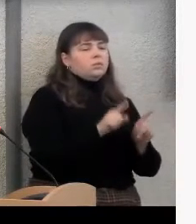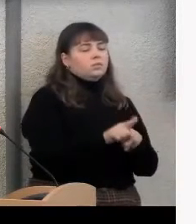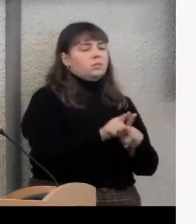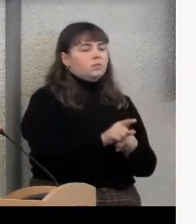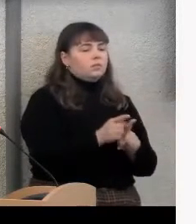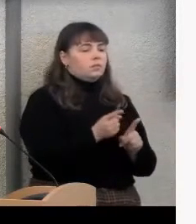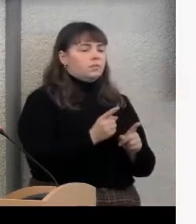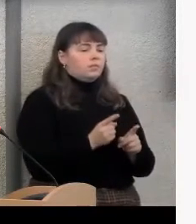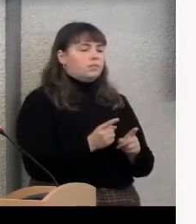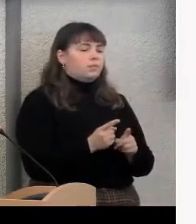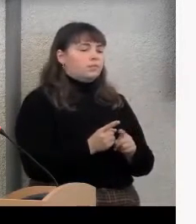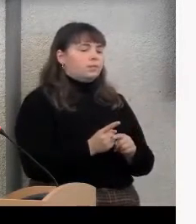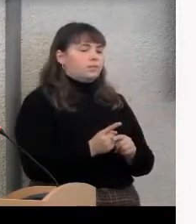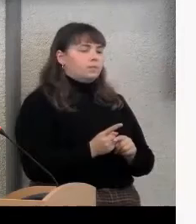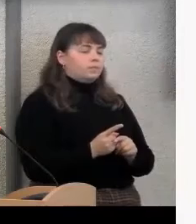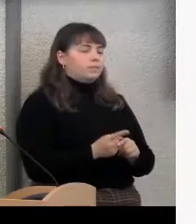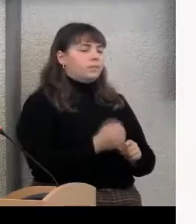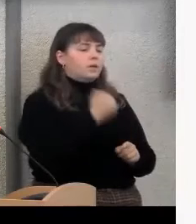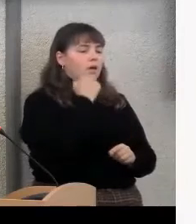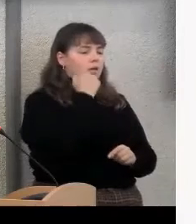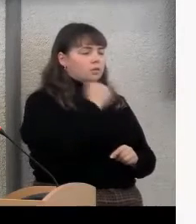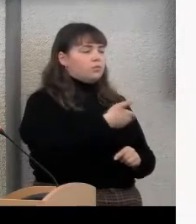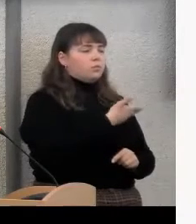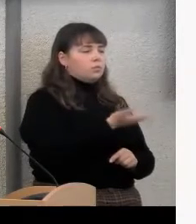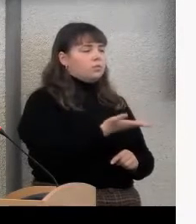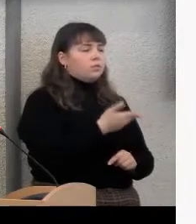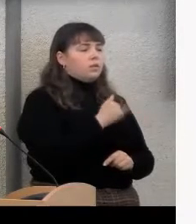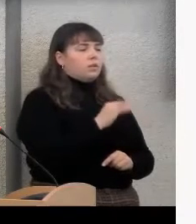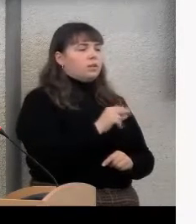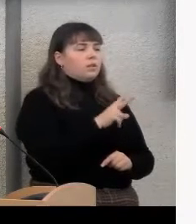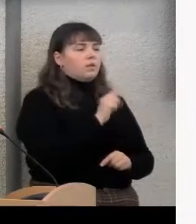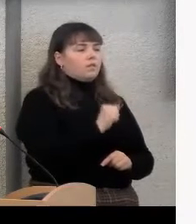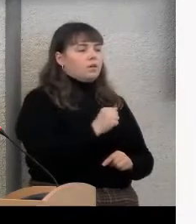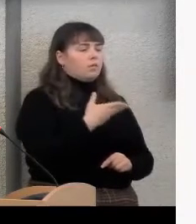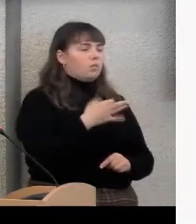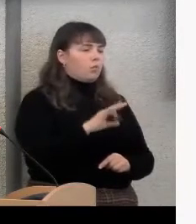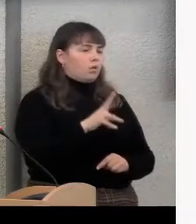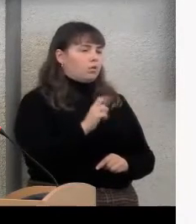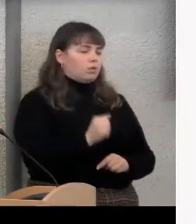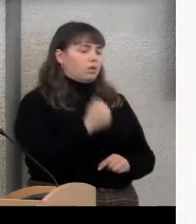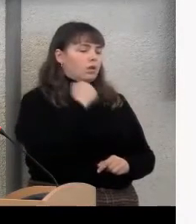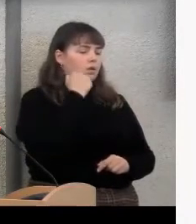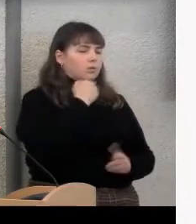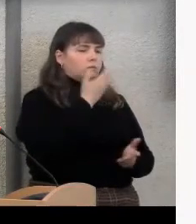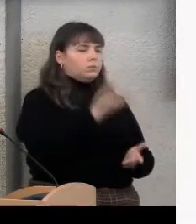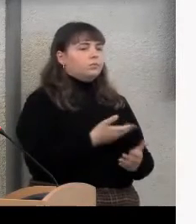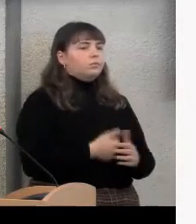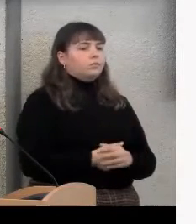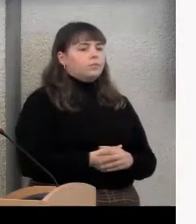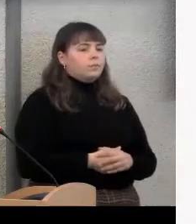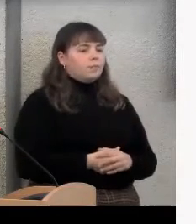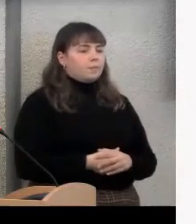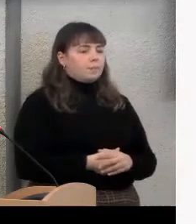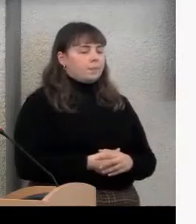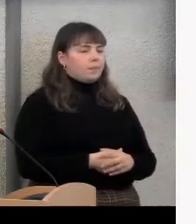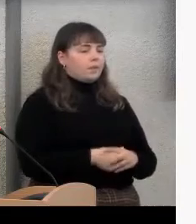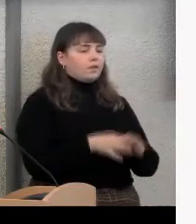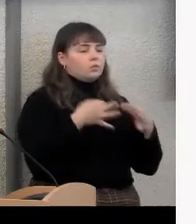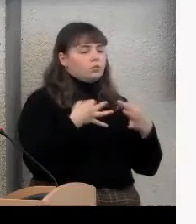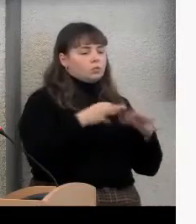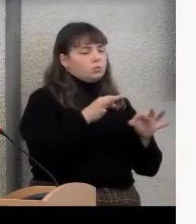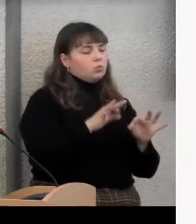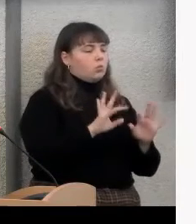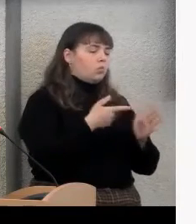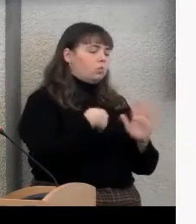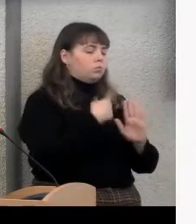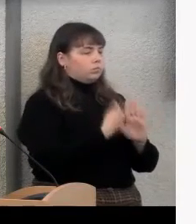įkvėpimą ir jėgų. Tai ačiū labai jau ir Koniniai ir Monikai Merkytai. Taip pat siūlome susisiekti su mumis